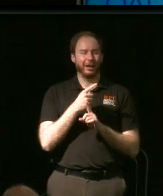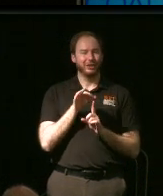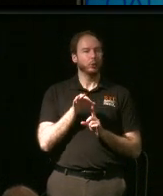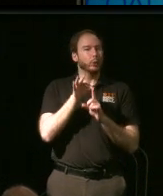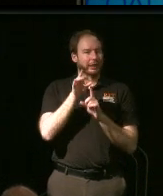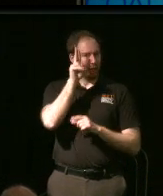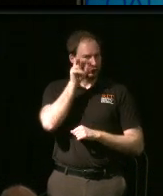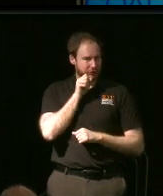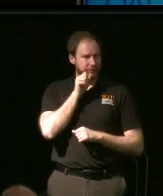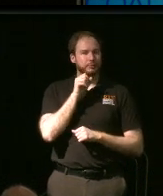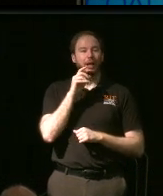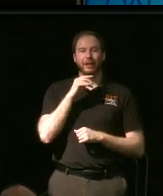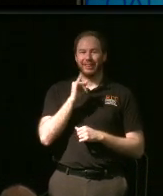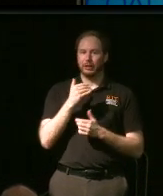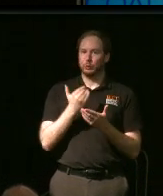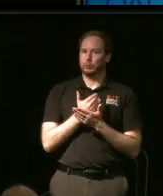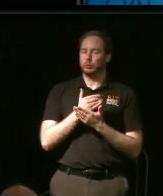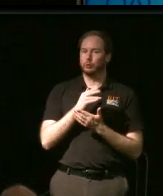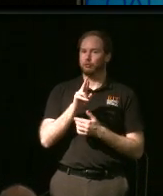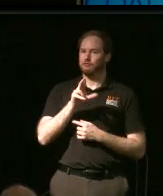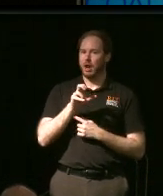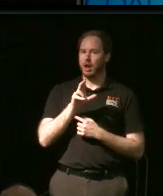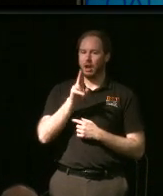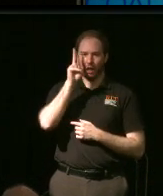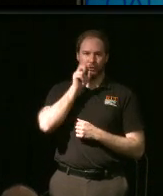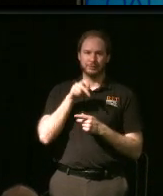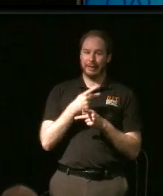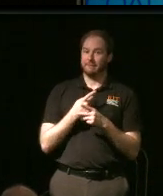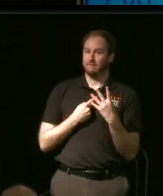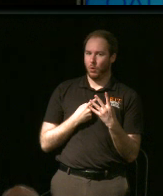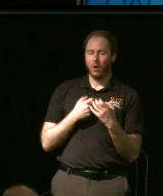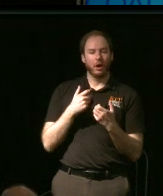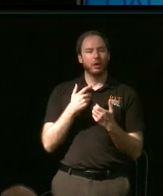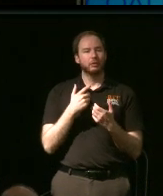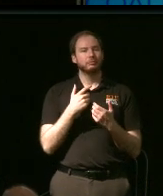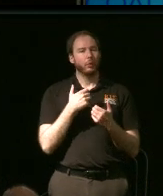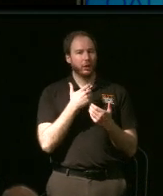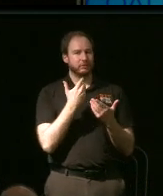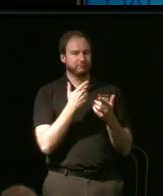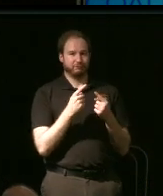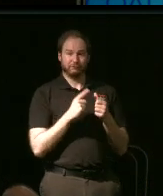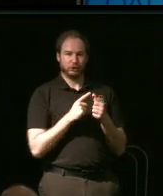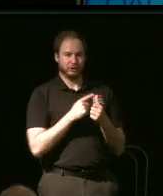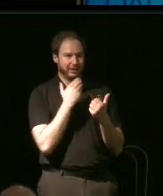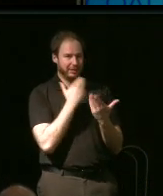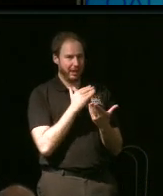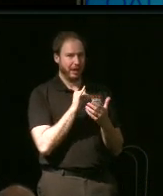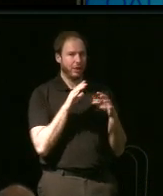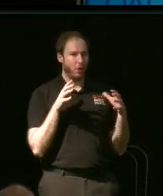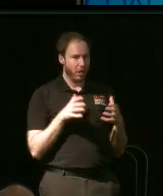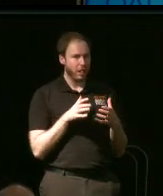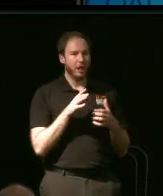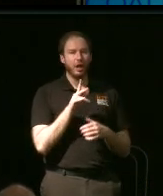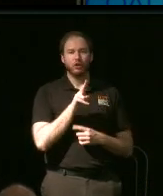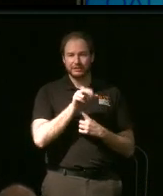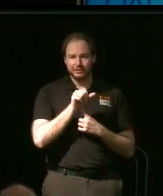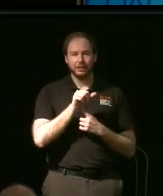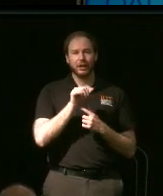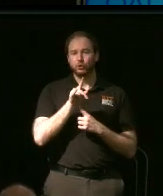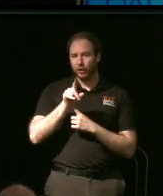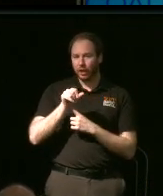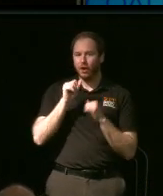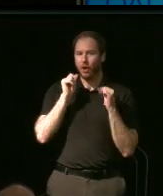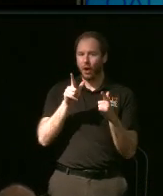it's Usher syndrome type 4. And before I get any farther, I want to thank the coalition and Krista and Julia and everybody that made this